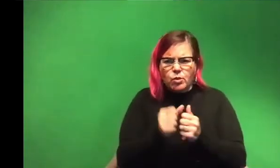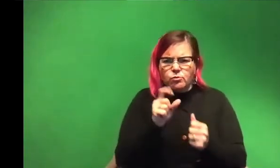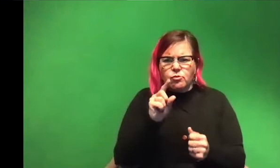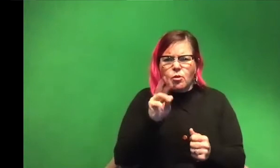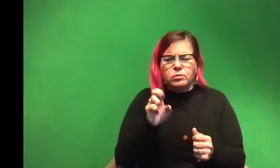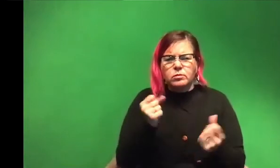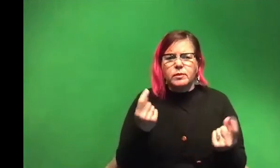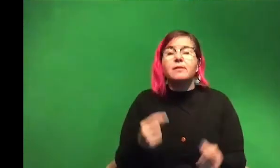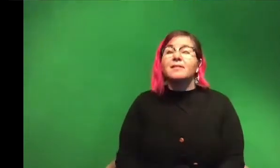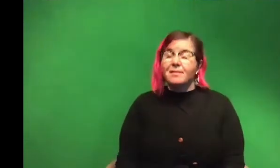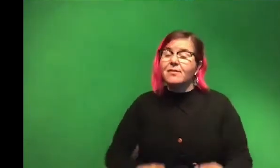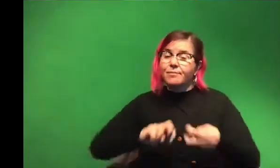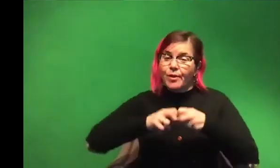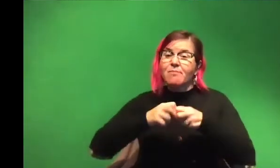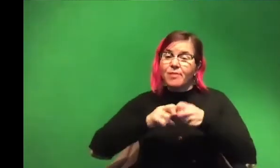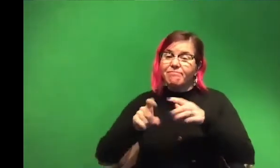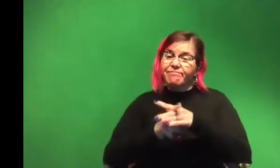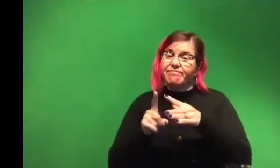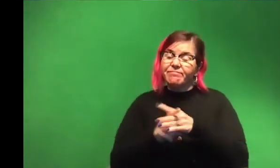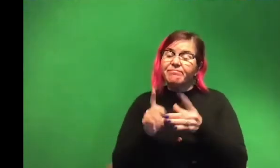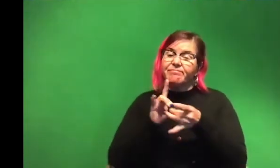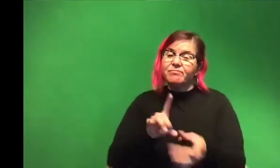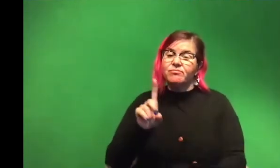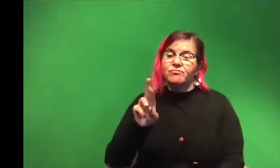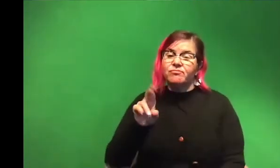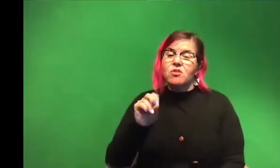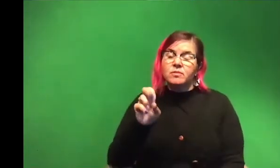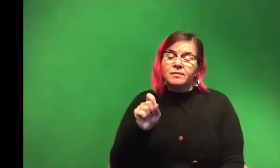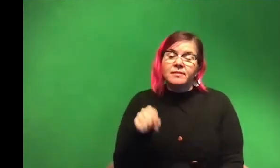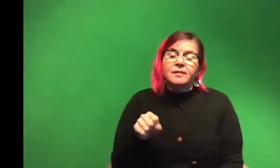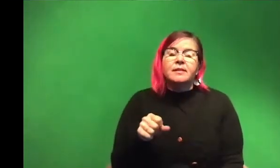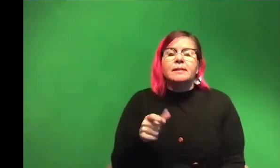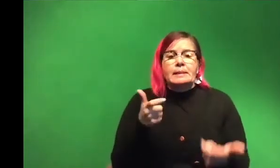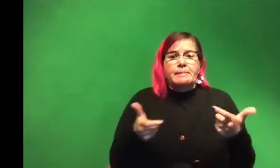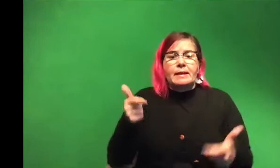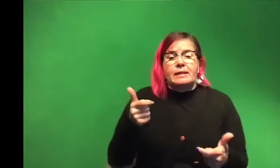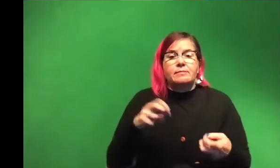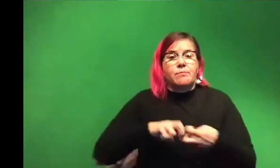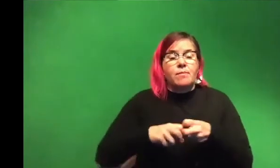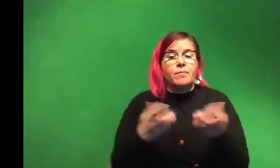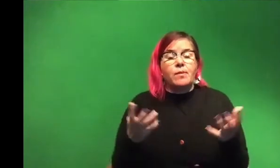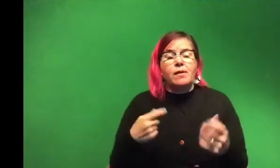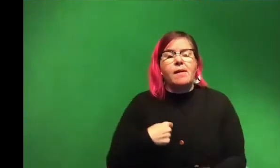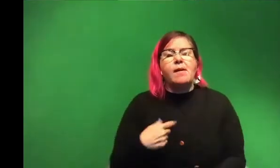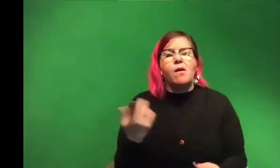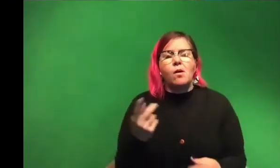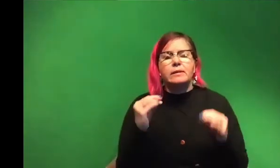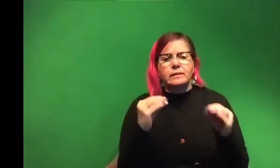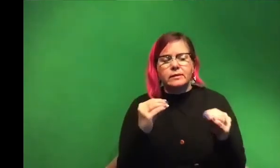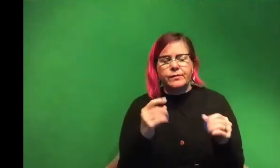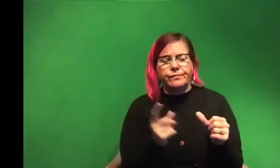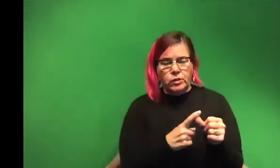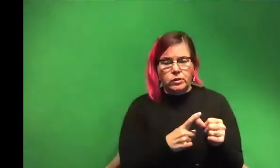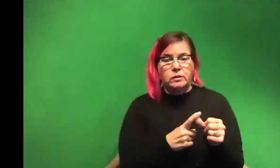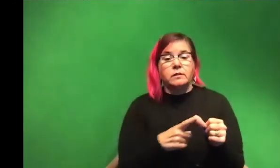bunch of troubles when working with drones. I think the biggest thing, and this is the thing that I always teach people about first, but the first